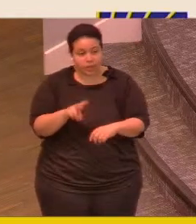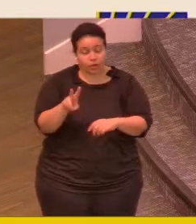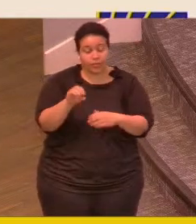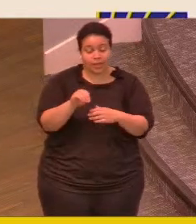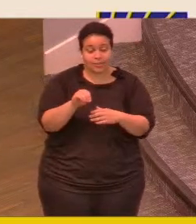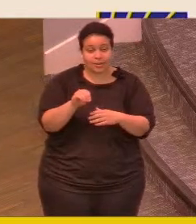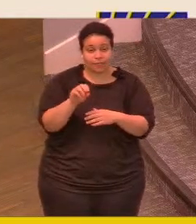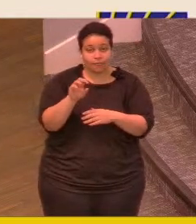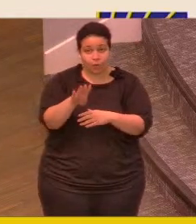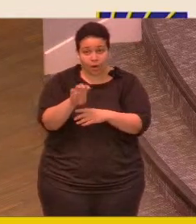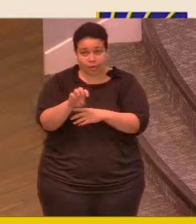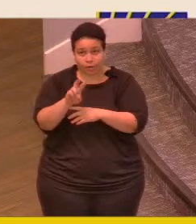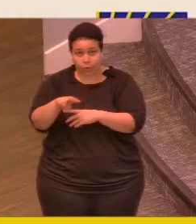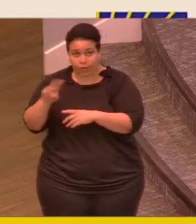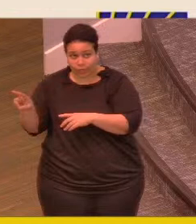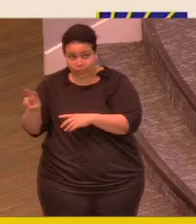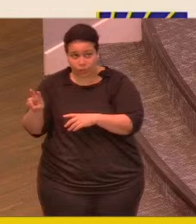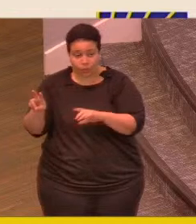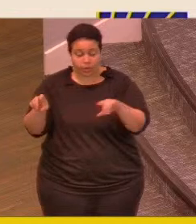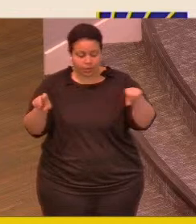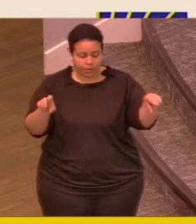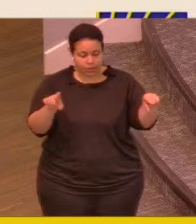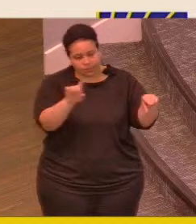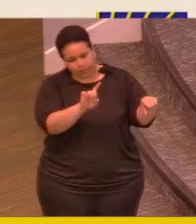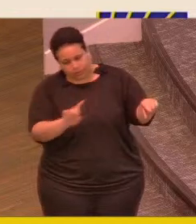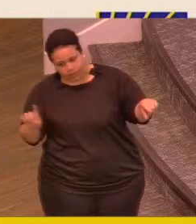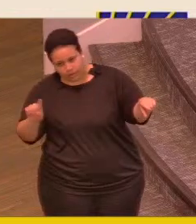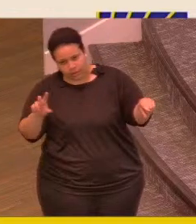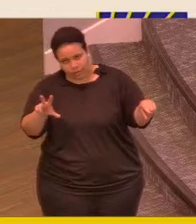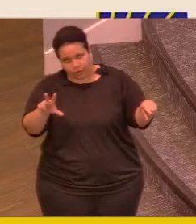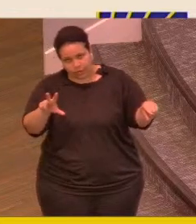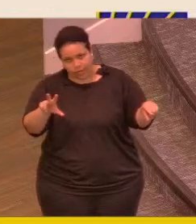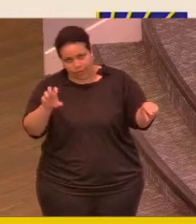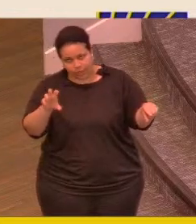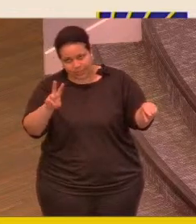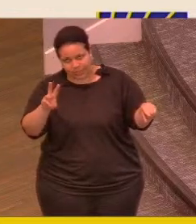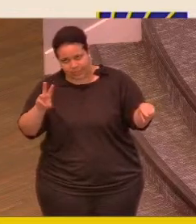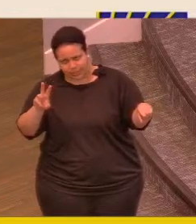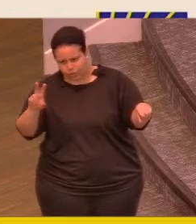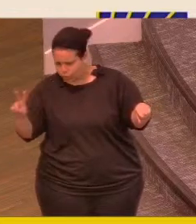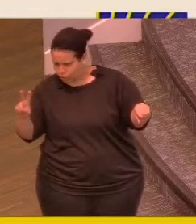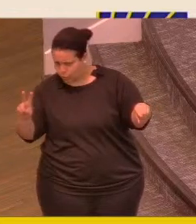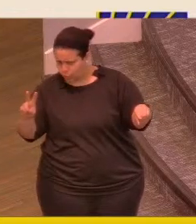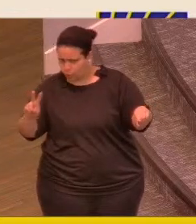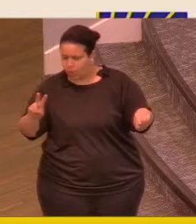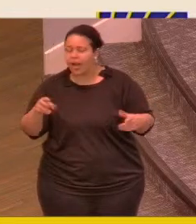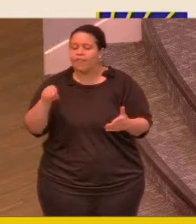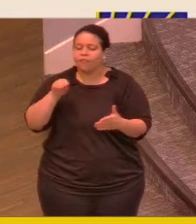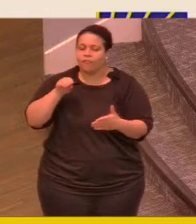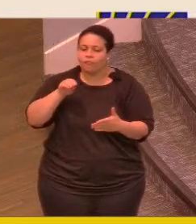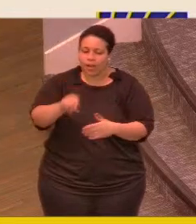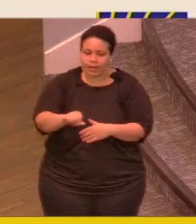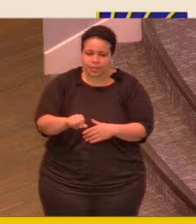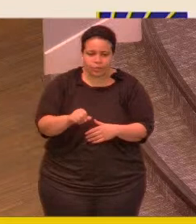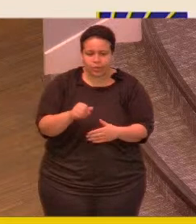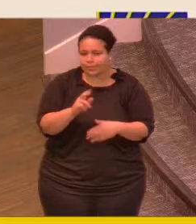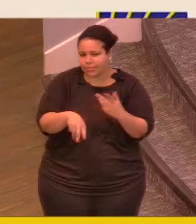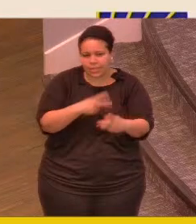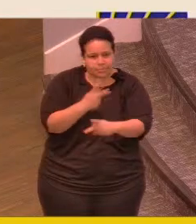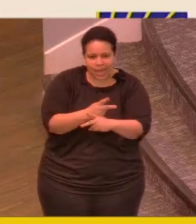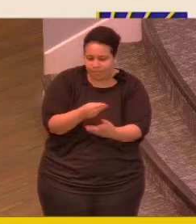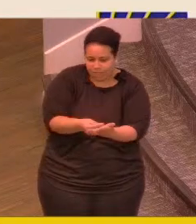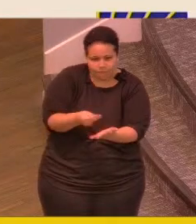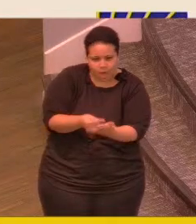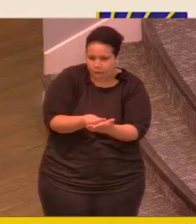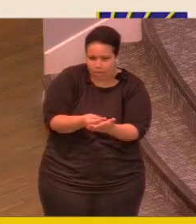2,422, all but 363 are funded with some fund source. So as we go down, the first funding